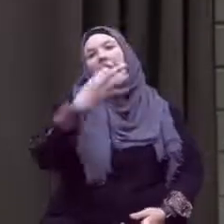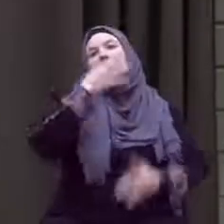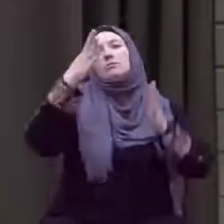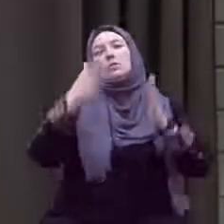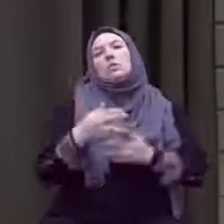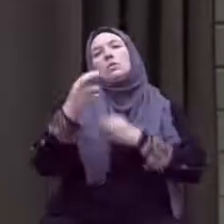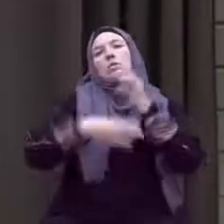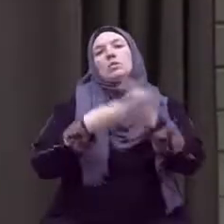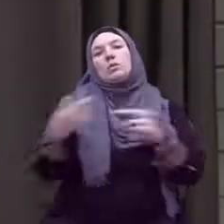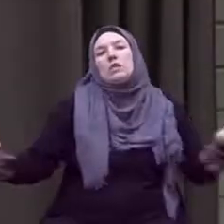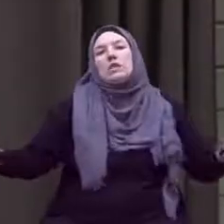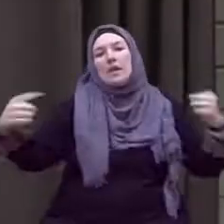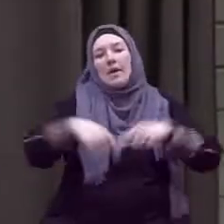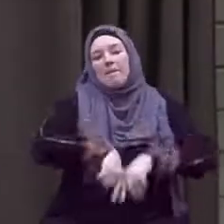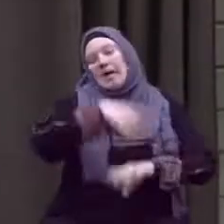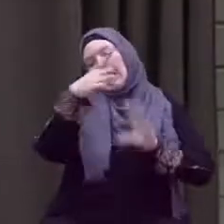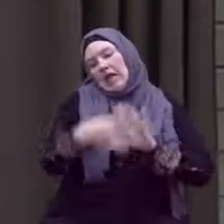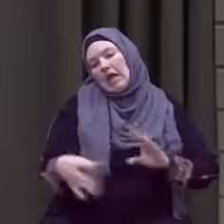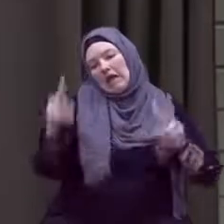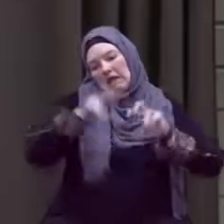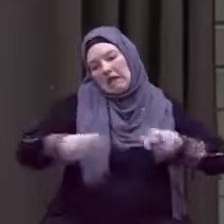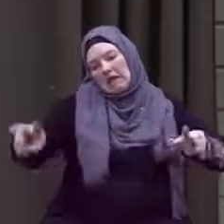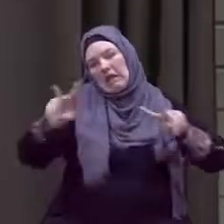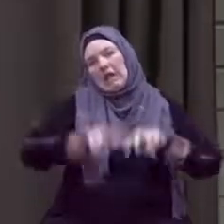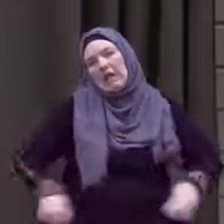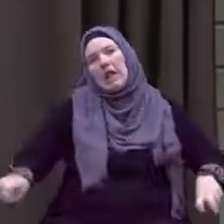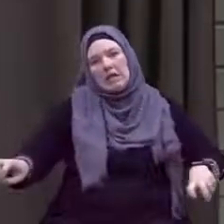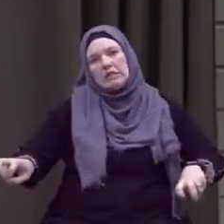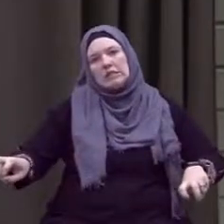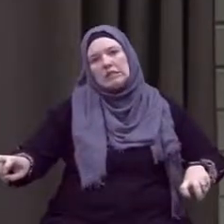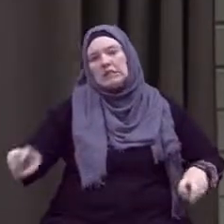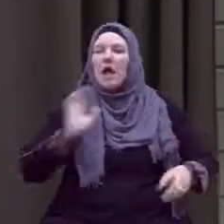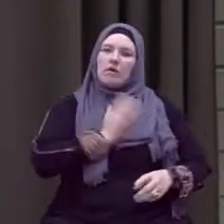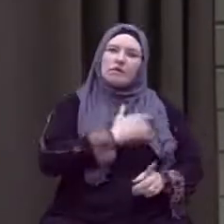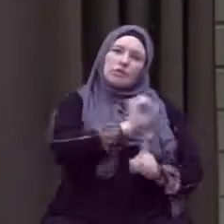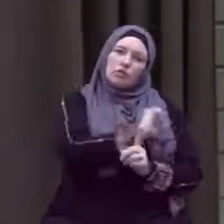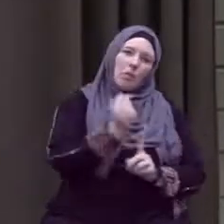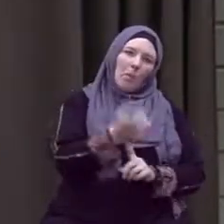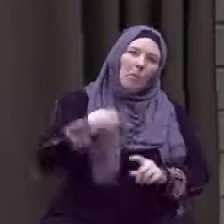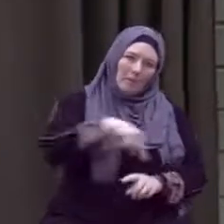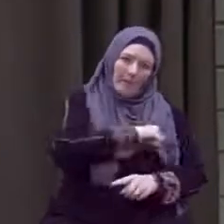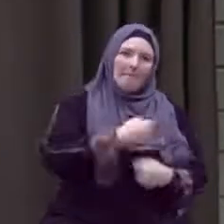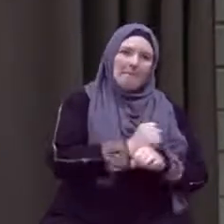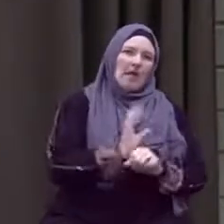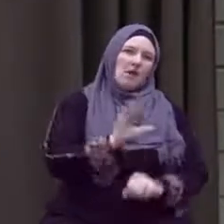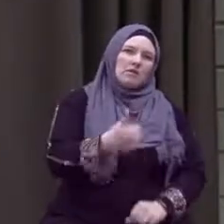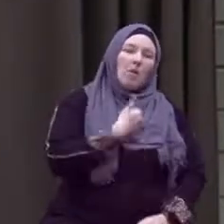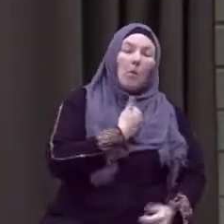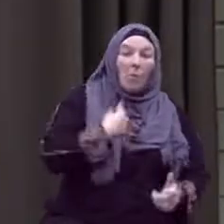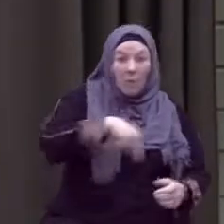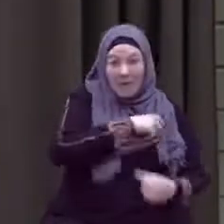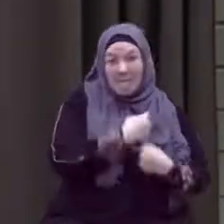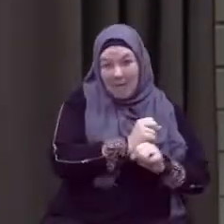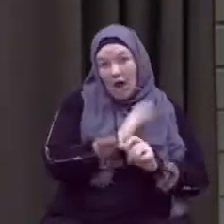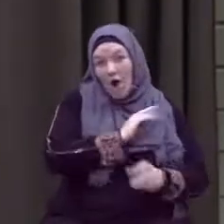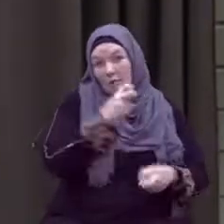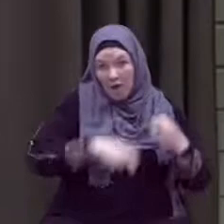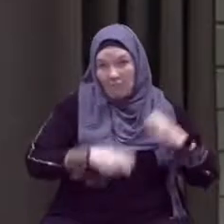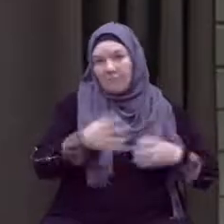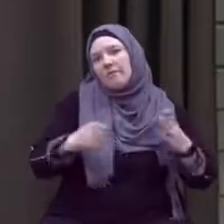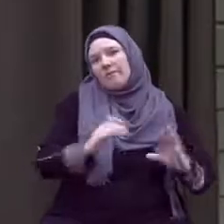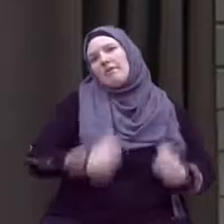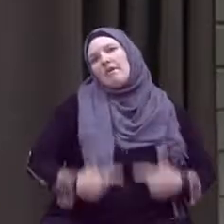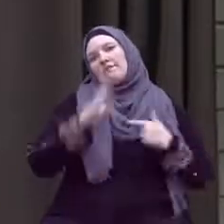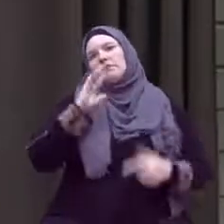come and analyze the misery we made with our own hands? We made those miseries our way of